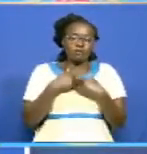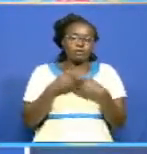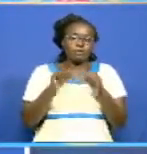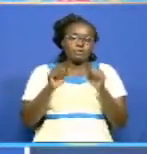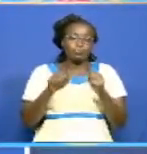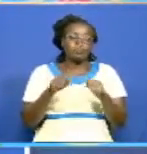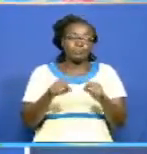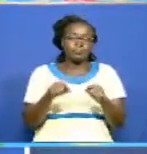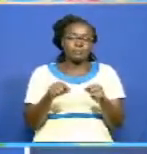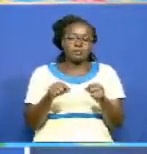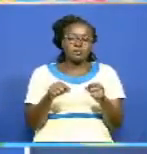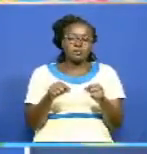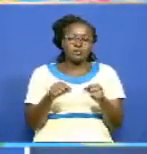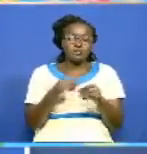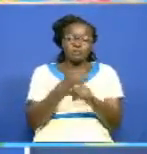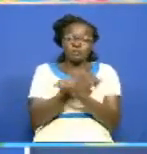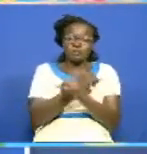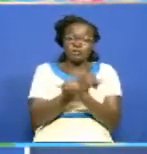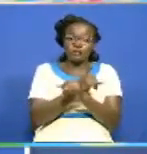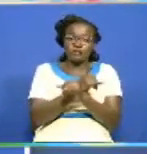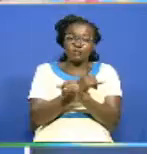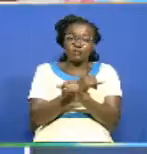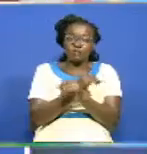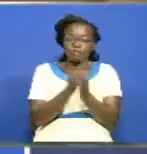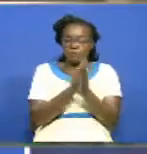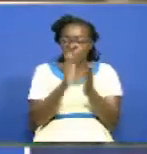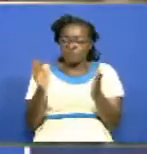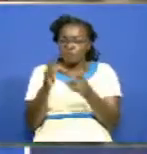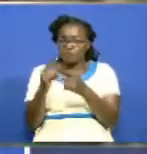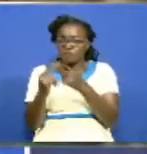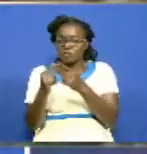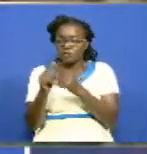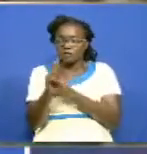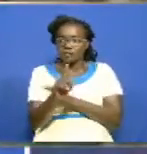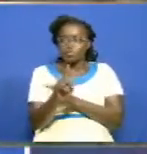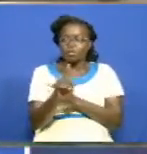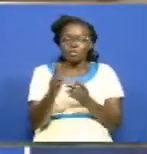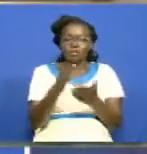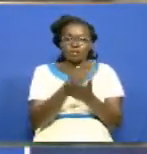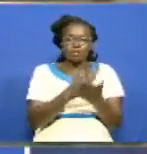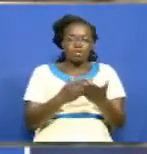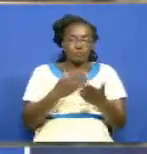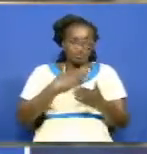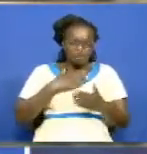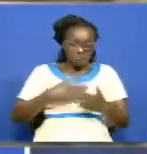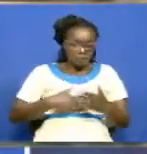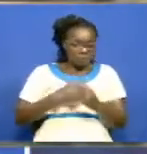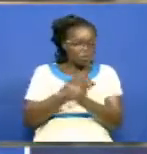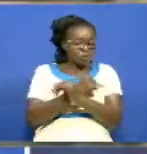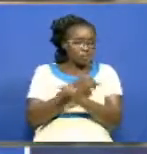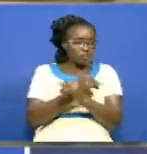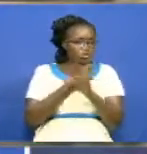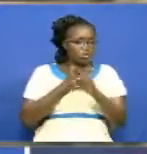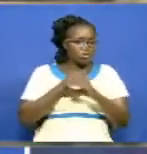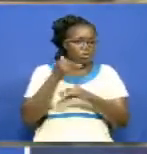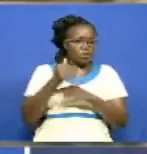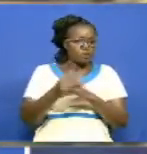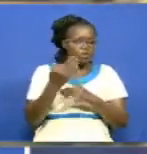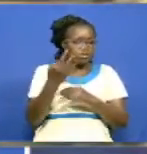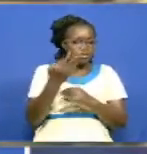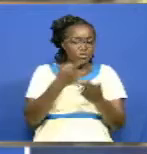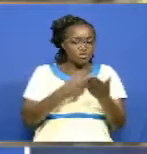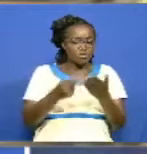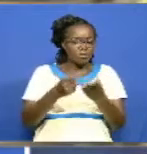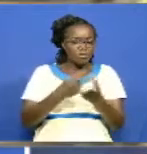perhaps, that you may have immunity for at least a period of 1 year. Partial immune response after 3 weeks. And then you